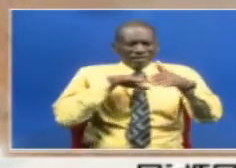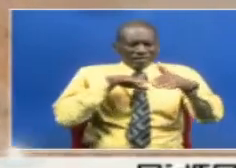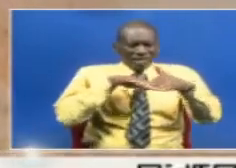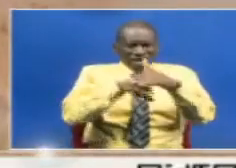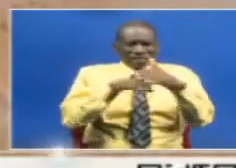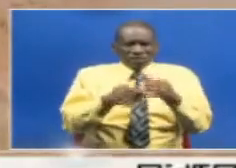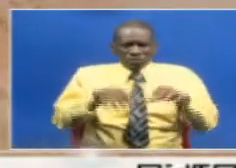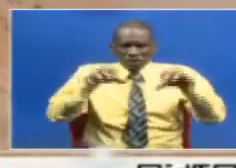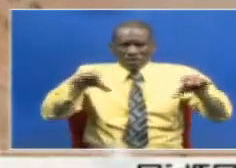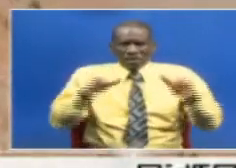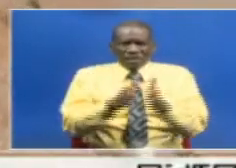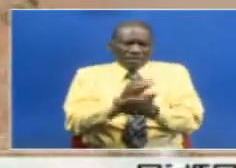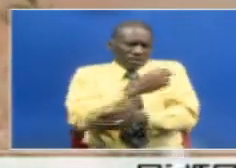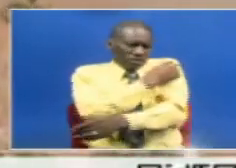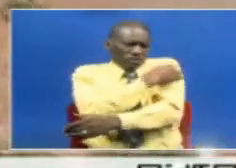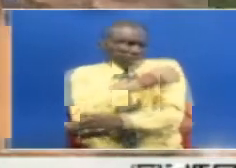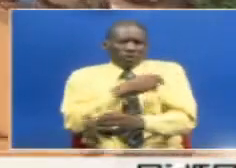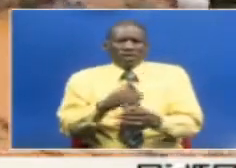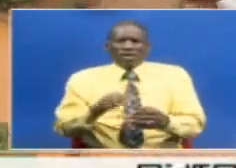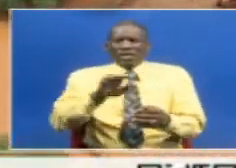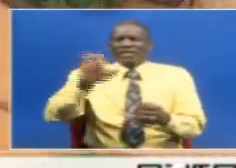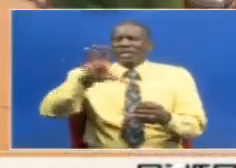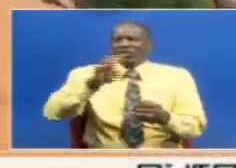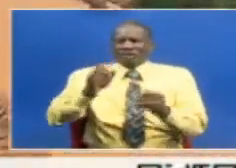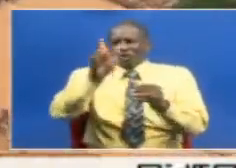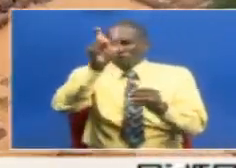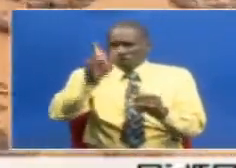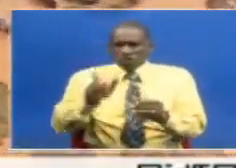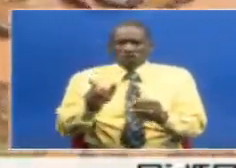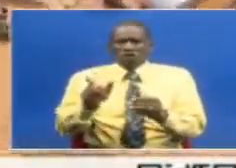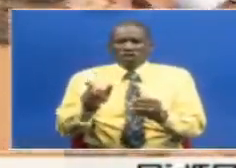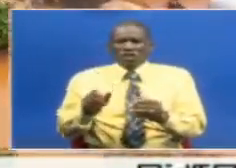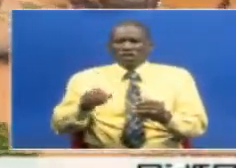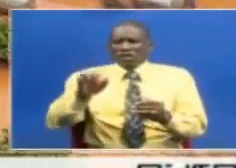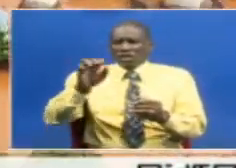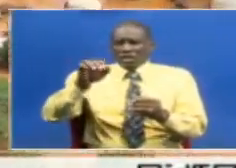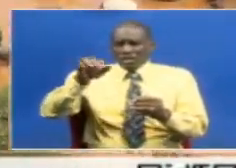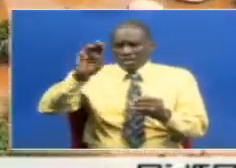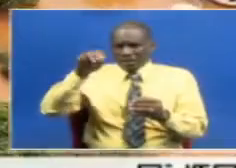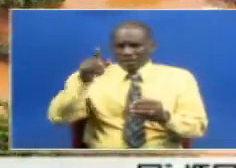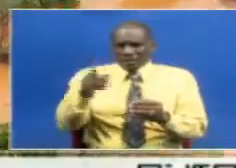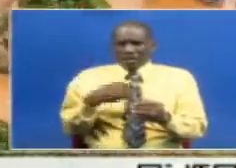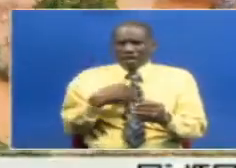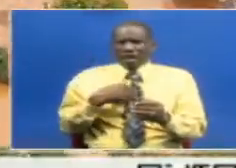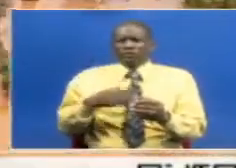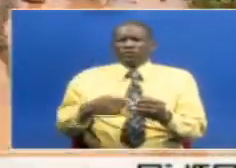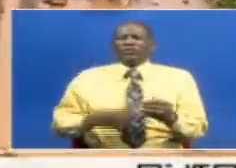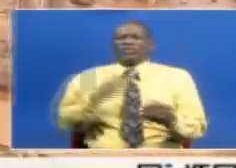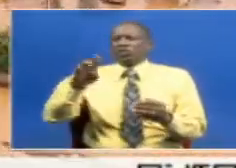Region Cabinet Secretary Penina Malonza was on a fact-finding mission in Wajir County to assess the flood situation.